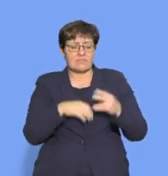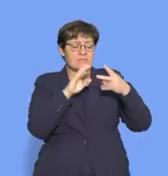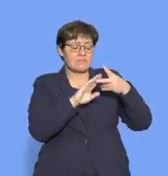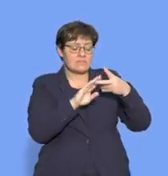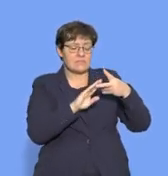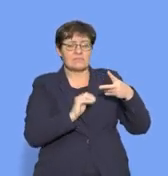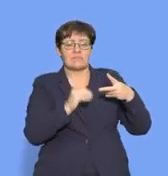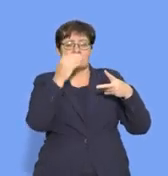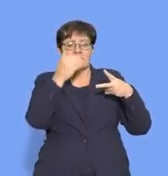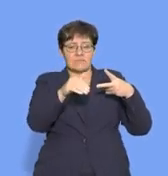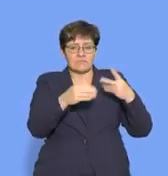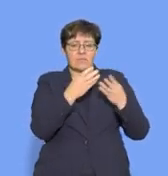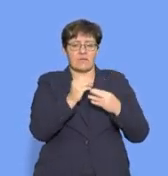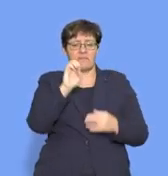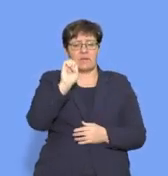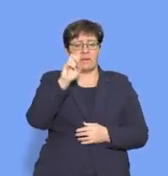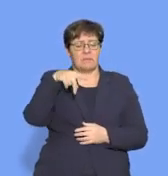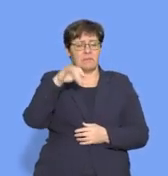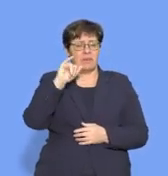have epidermal cells.